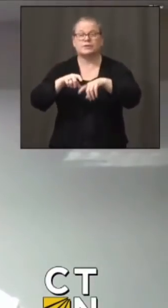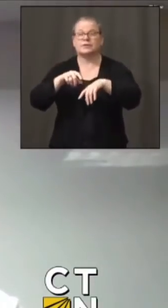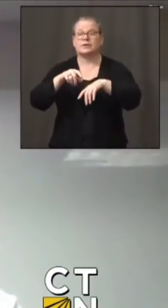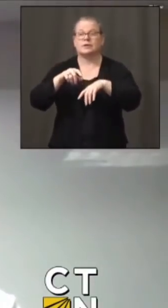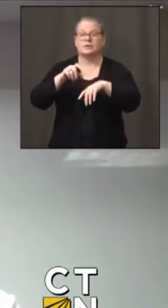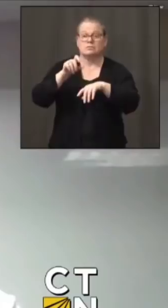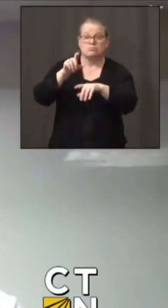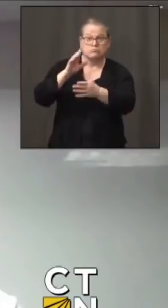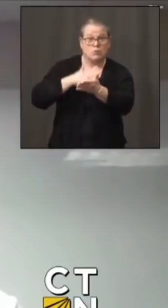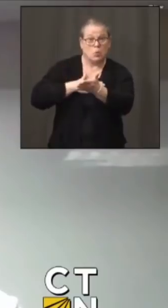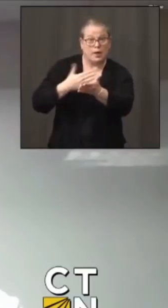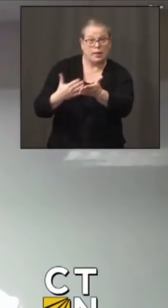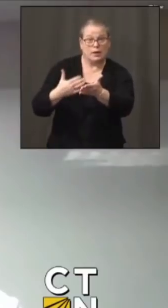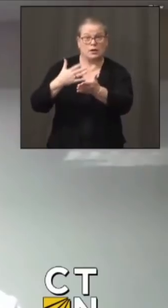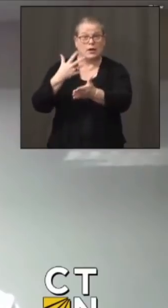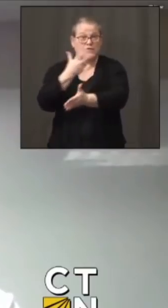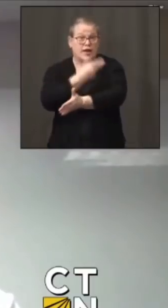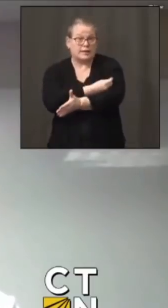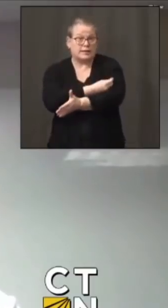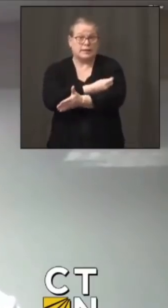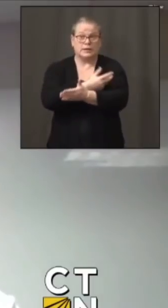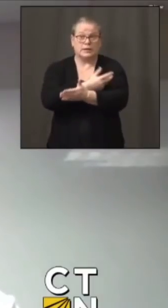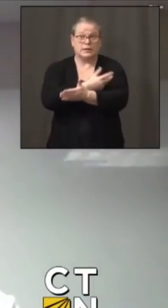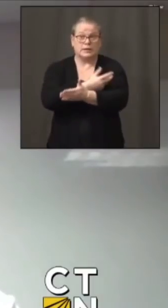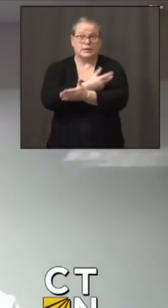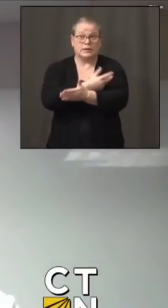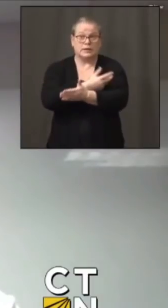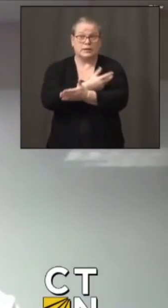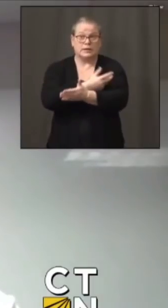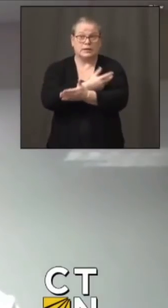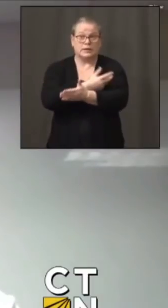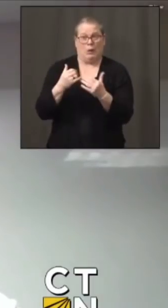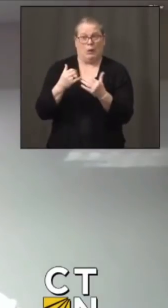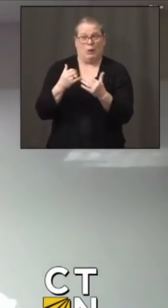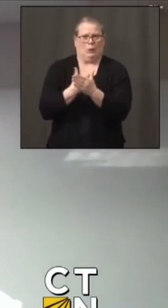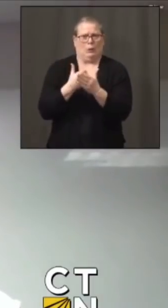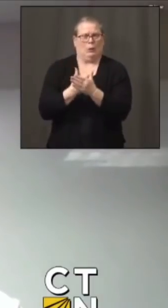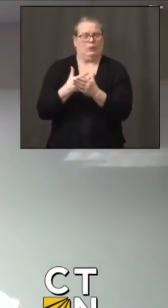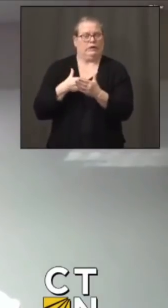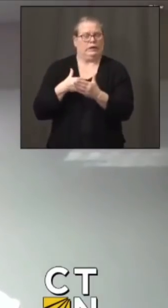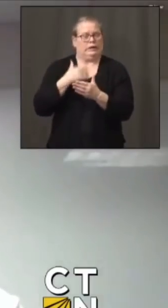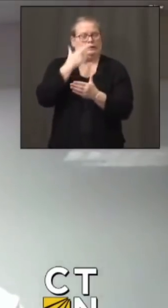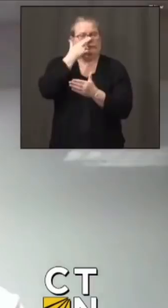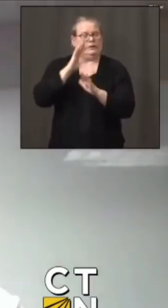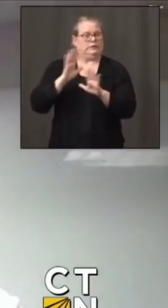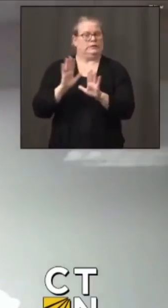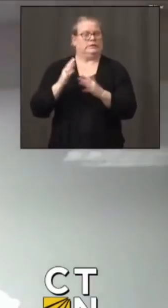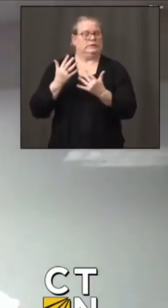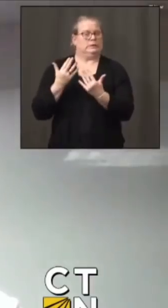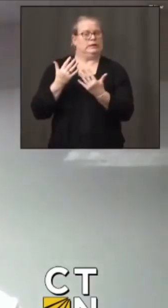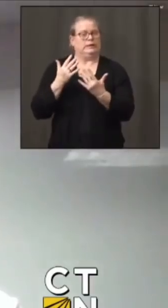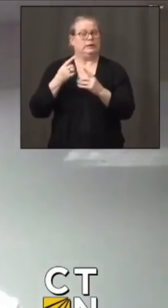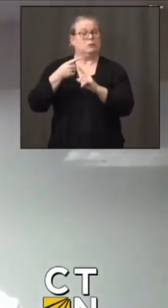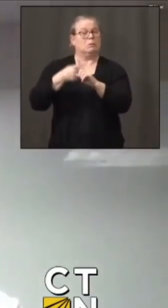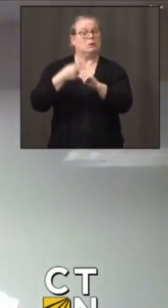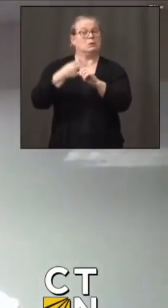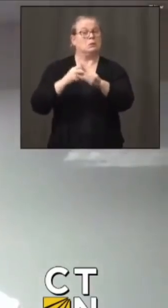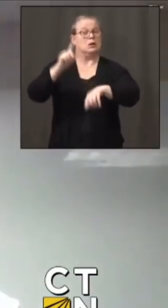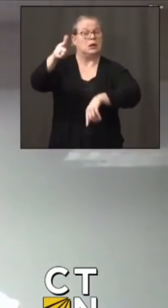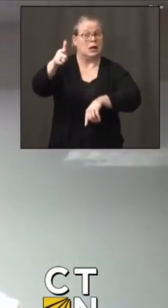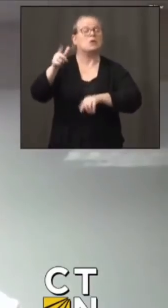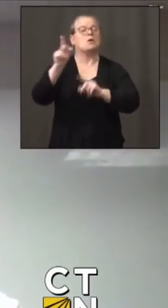you be willing to take the vaccine like a month after it is out, for example? For a number of reasons, I think people are responding to that, and that's an additional